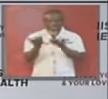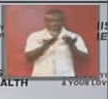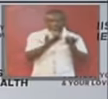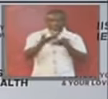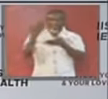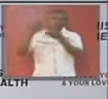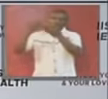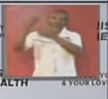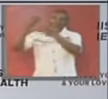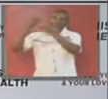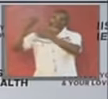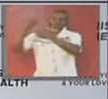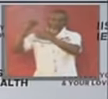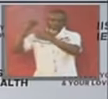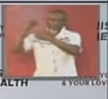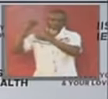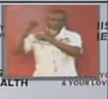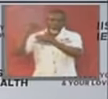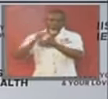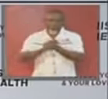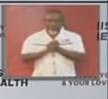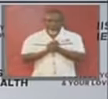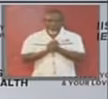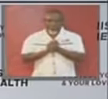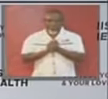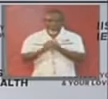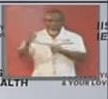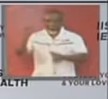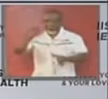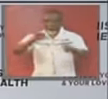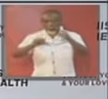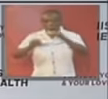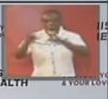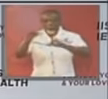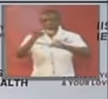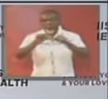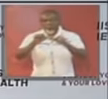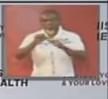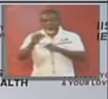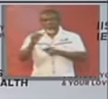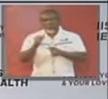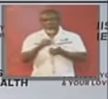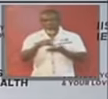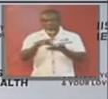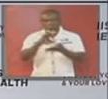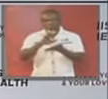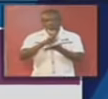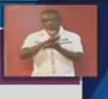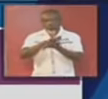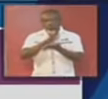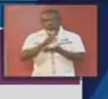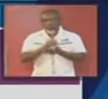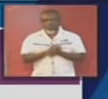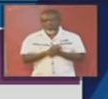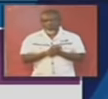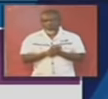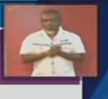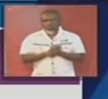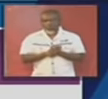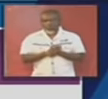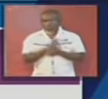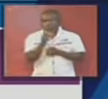is salt. I have forgotten that one. And Minister, you started to address this one. Which one is that? Who is eligible for